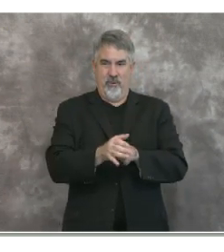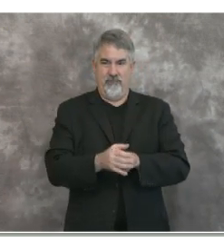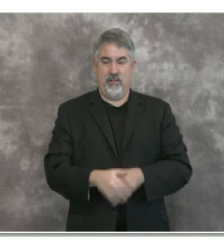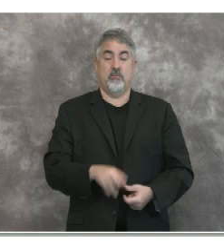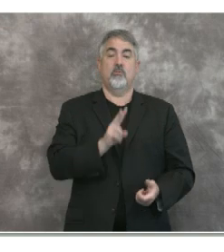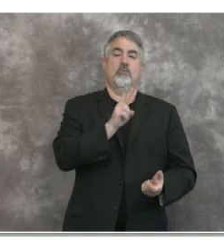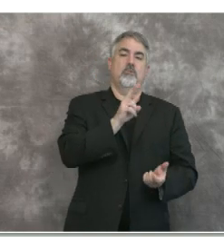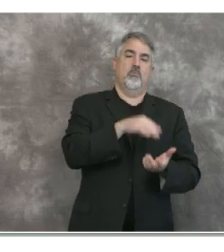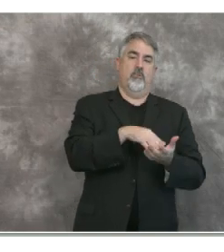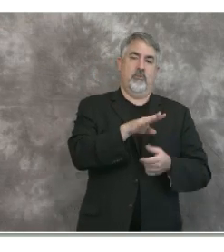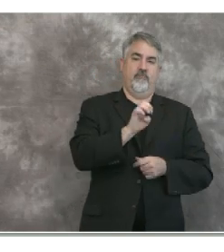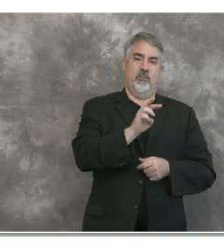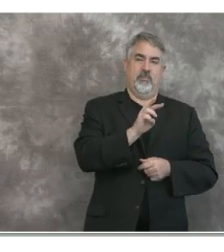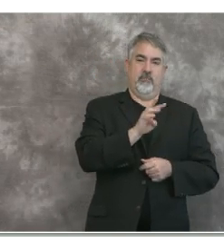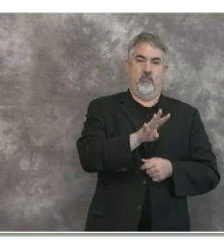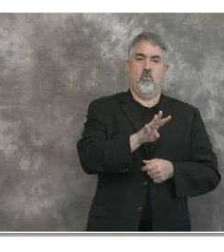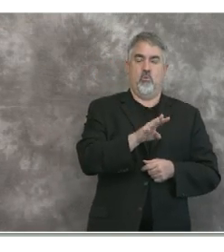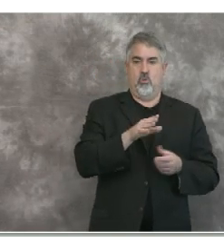including